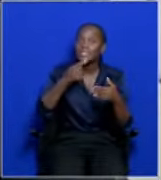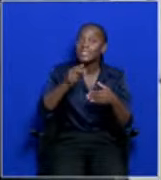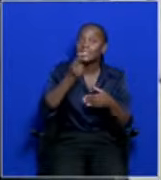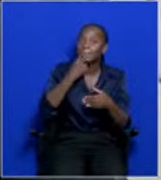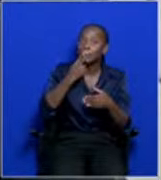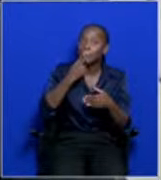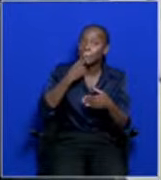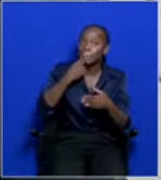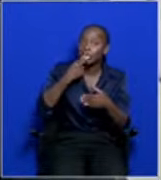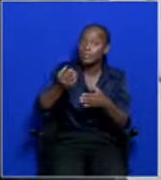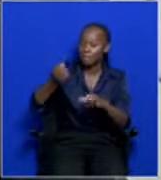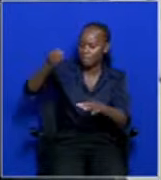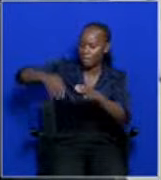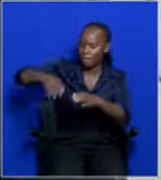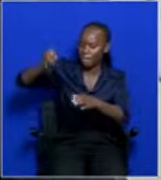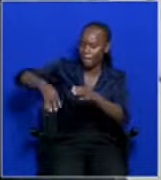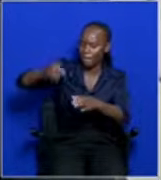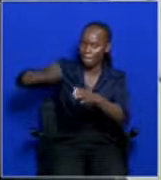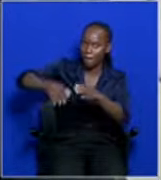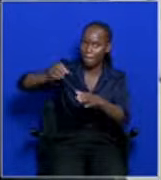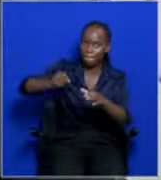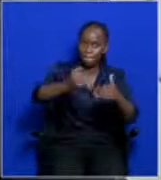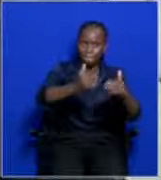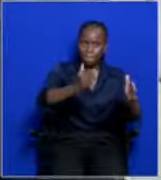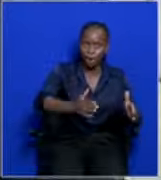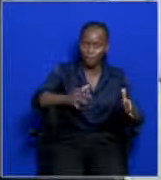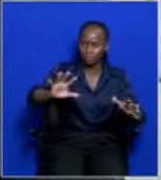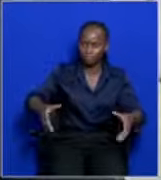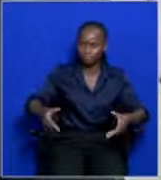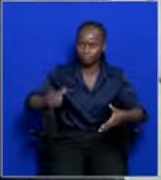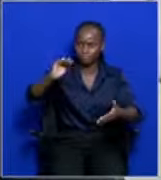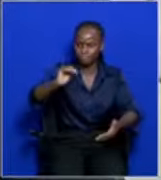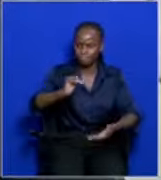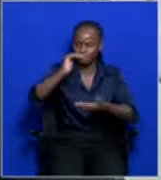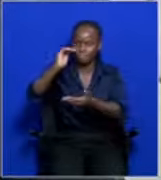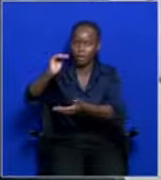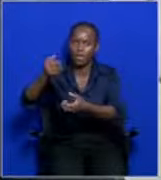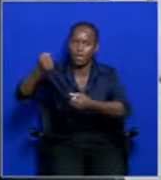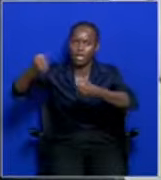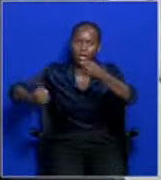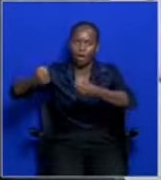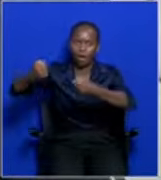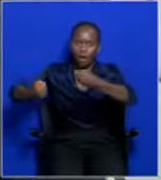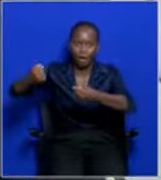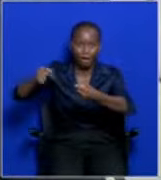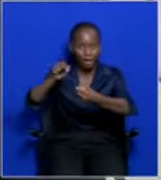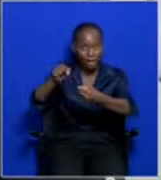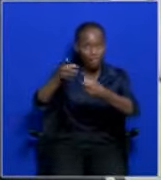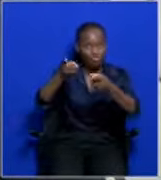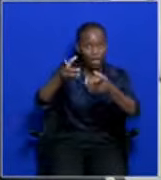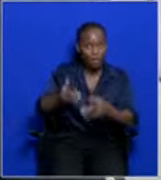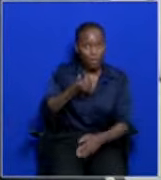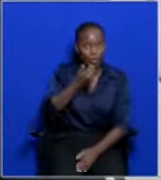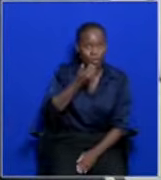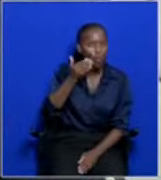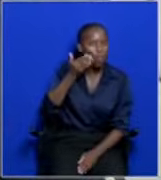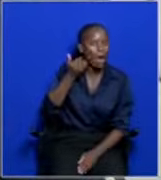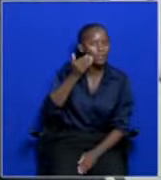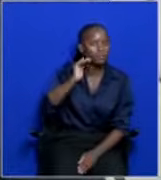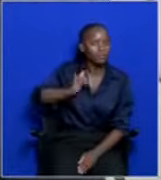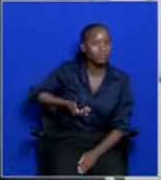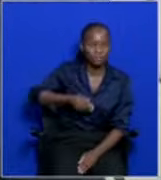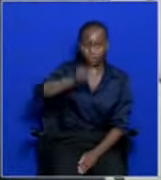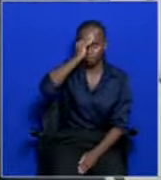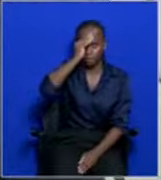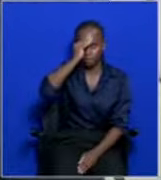driven by the female white EMPD officer. The information of